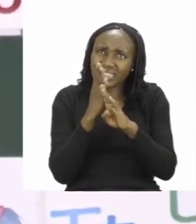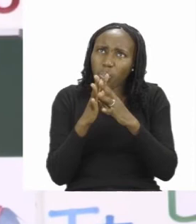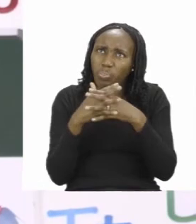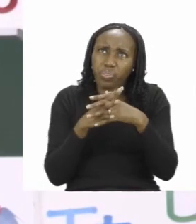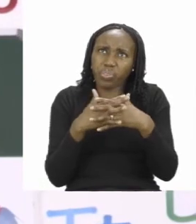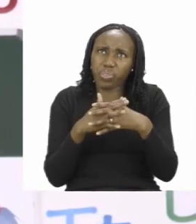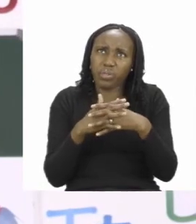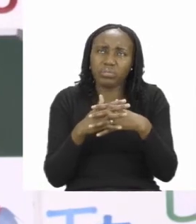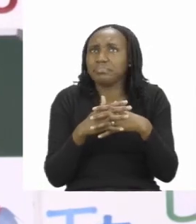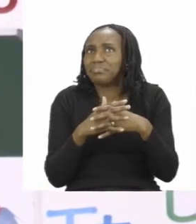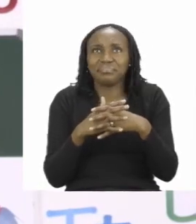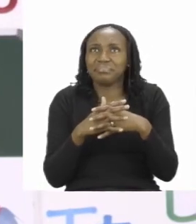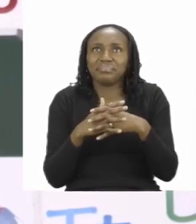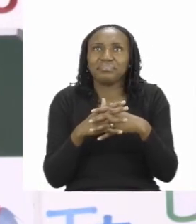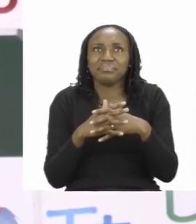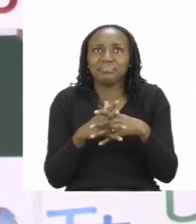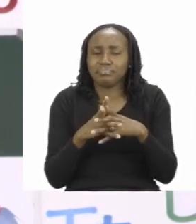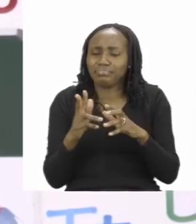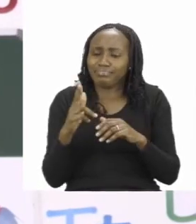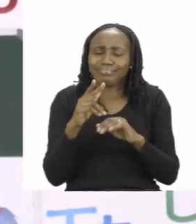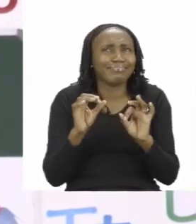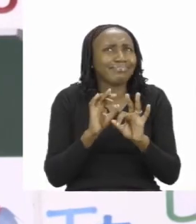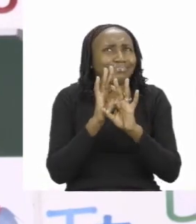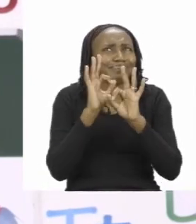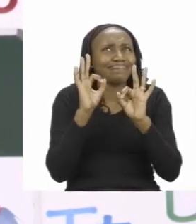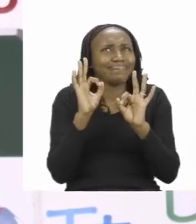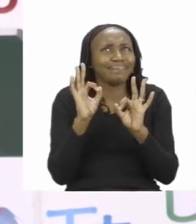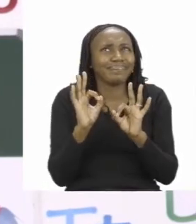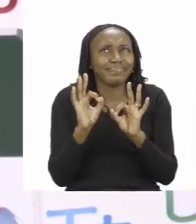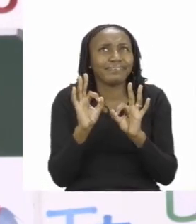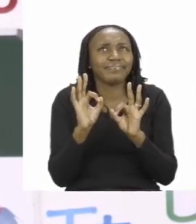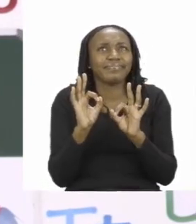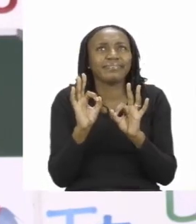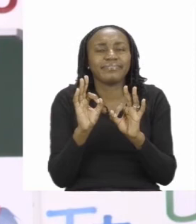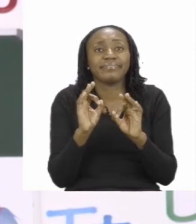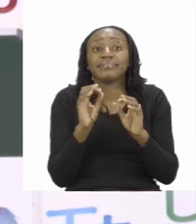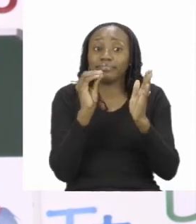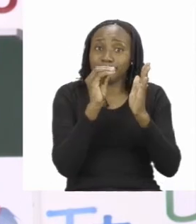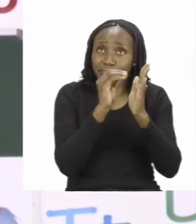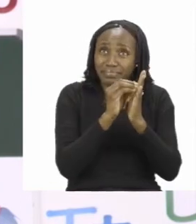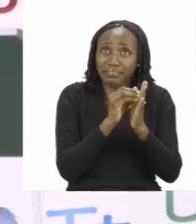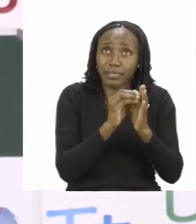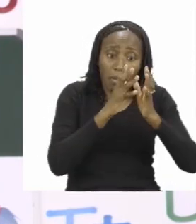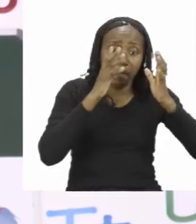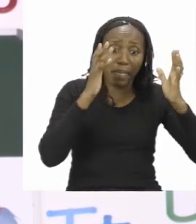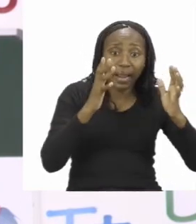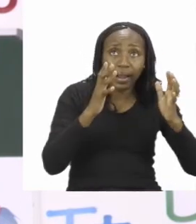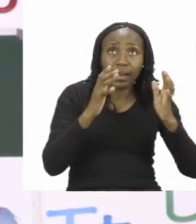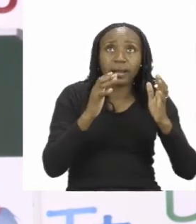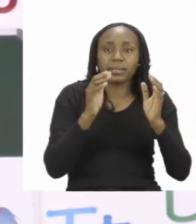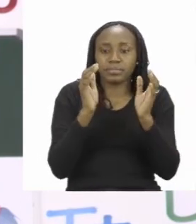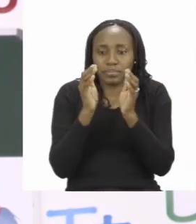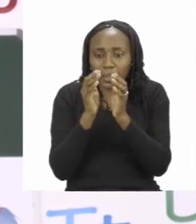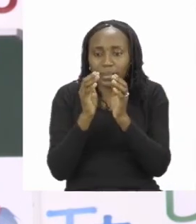like how I've cut out my butterfly. And then you're going to arrange them from big to small.